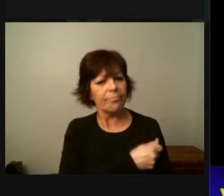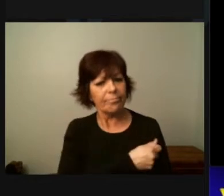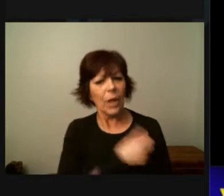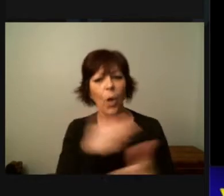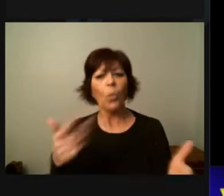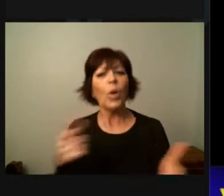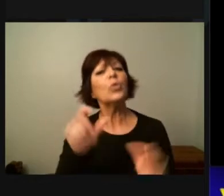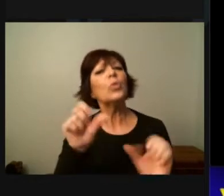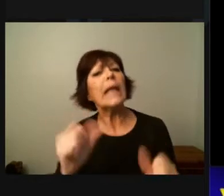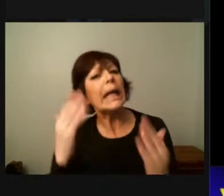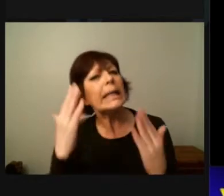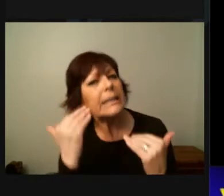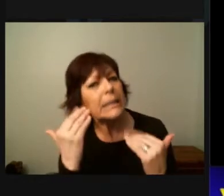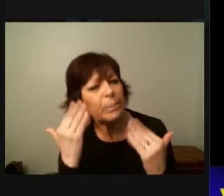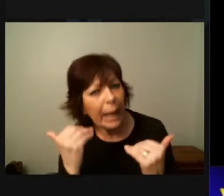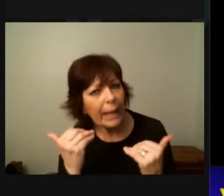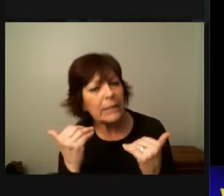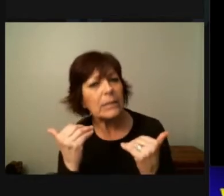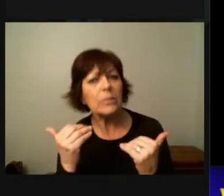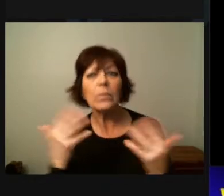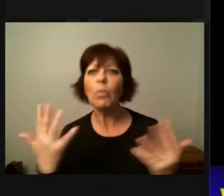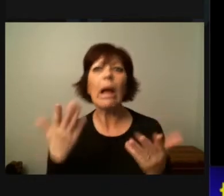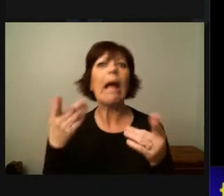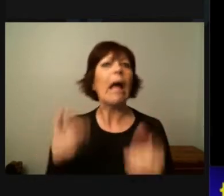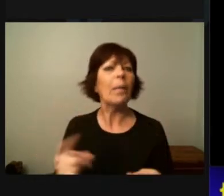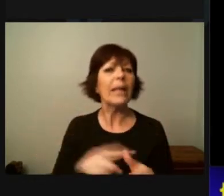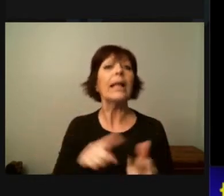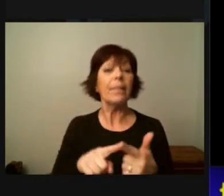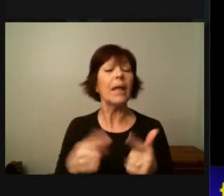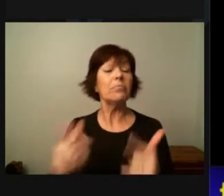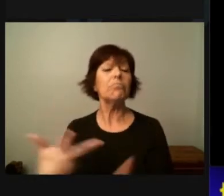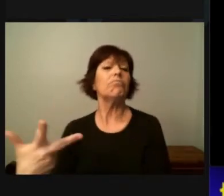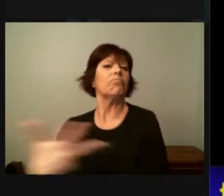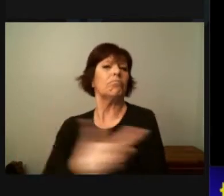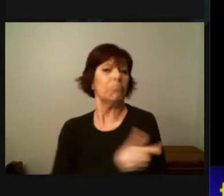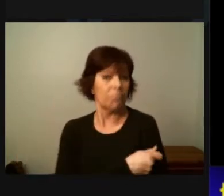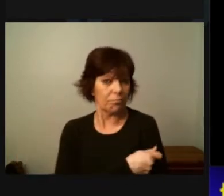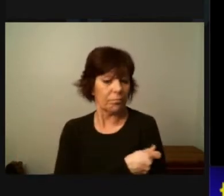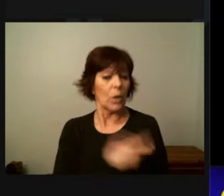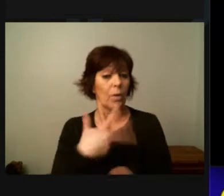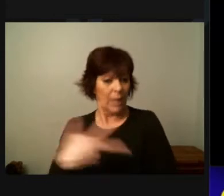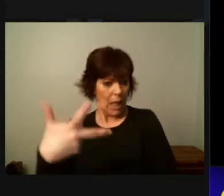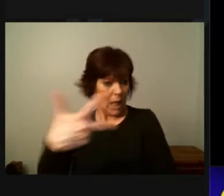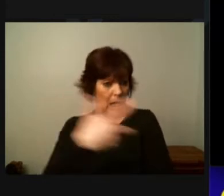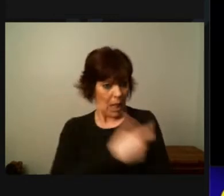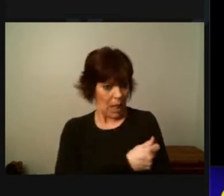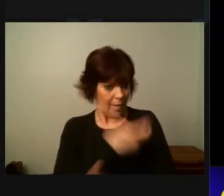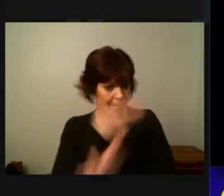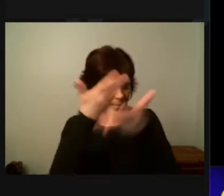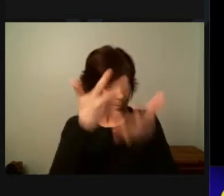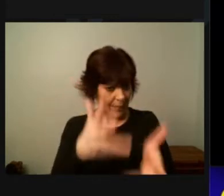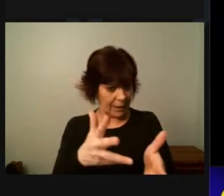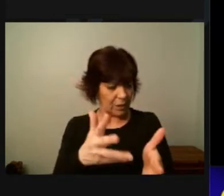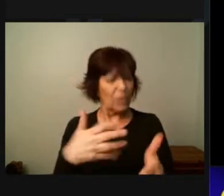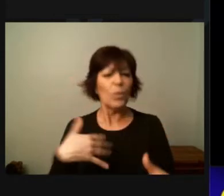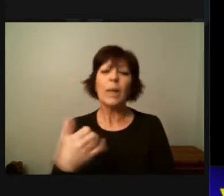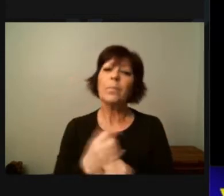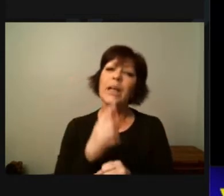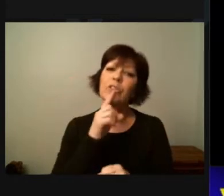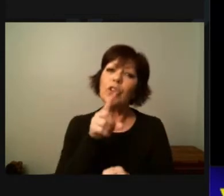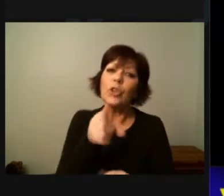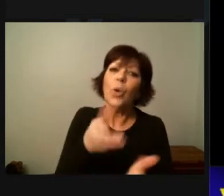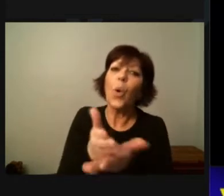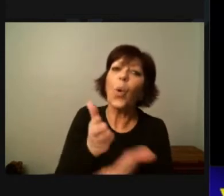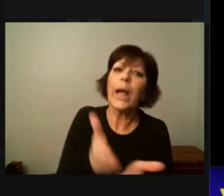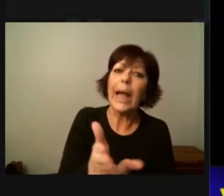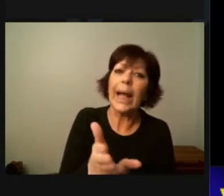expect, and then we will administer the vaccine. After we administer the vaccine, we want to make sure that you're okay